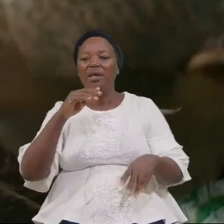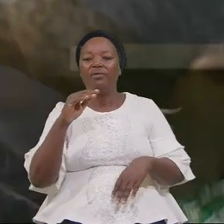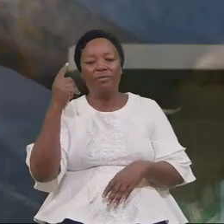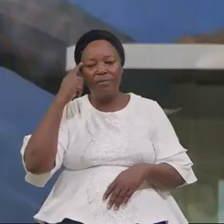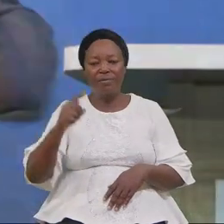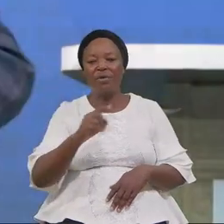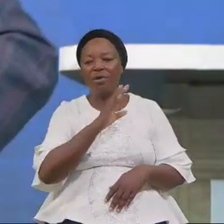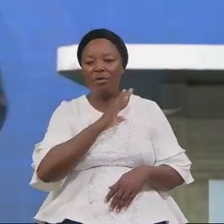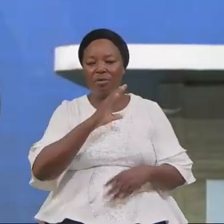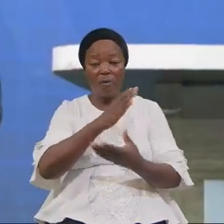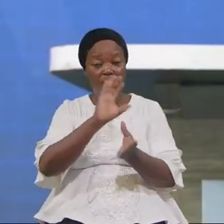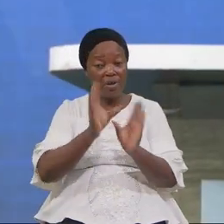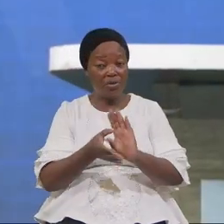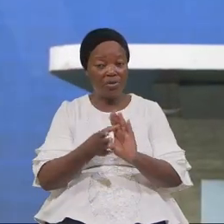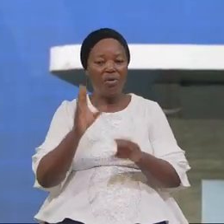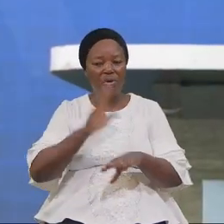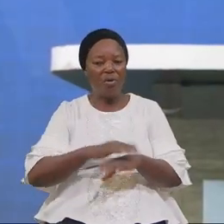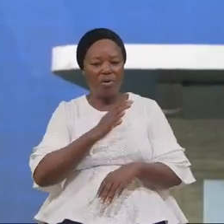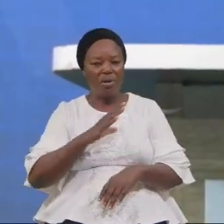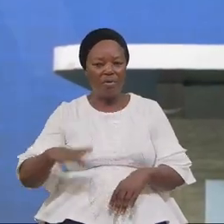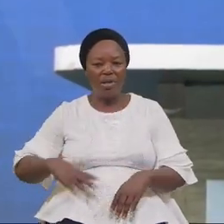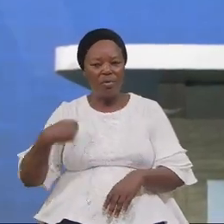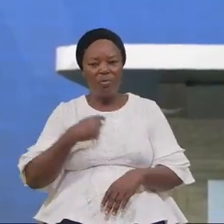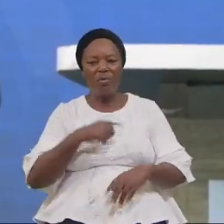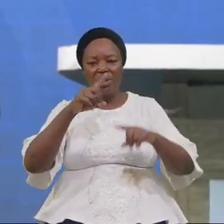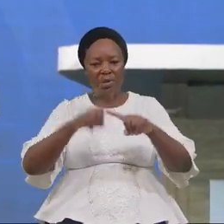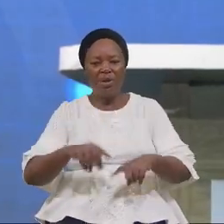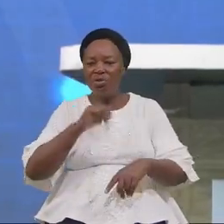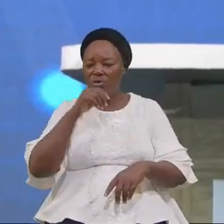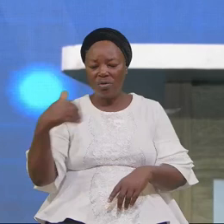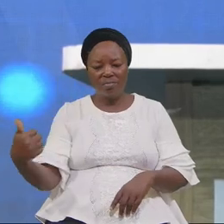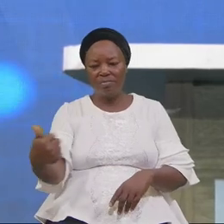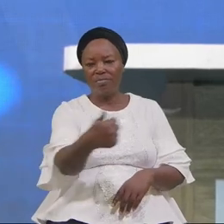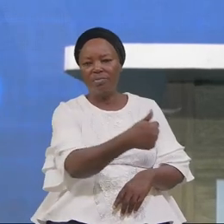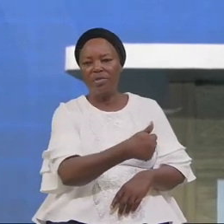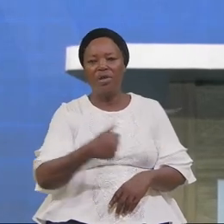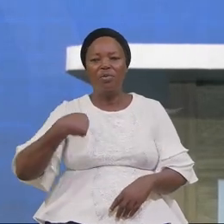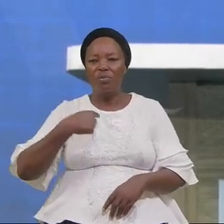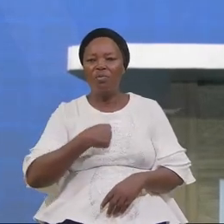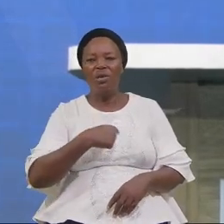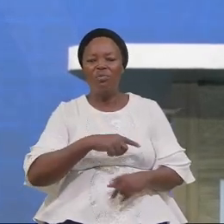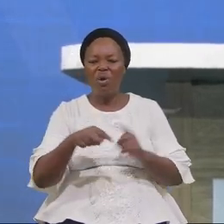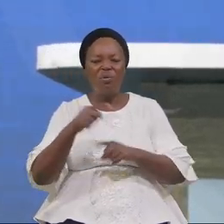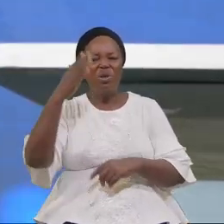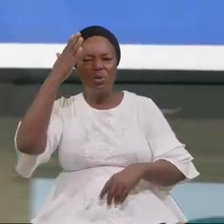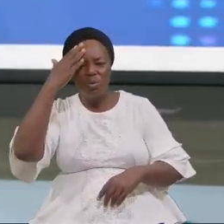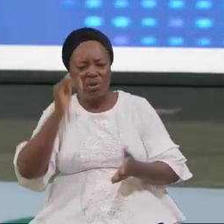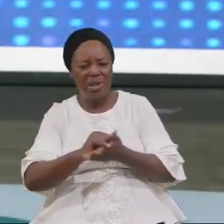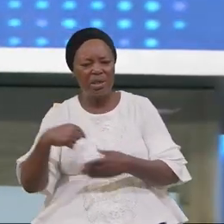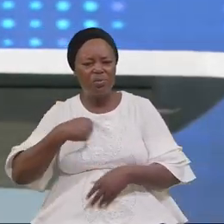on Christ. We rely not on ourselves. We have realized we cannot